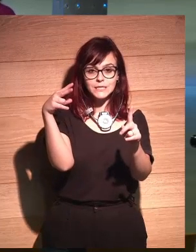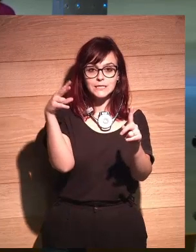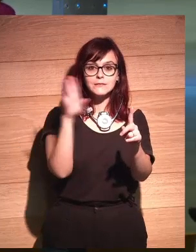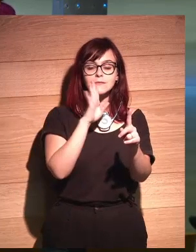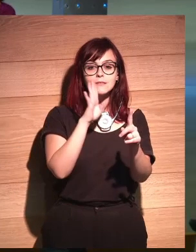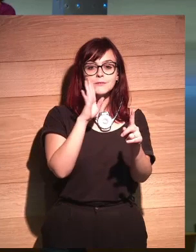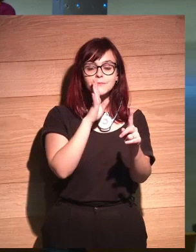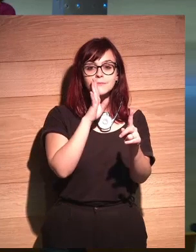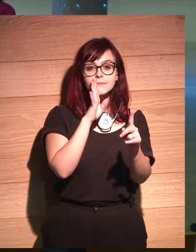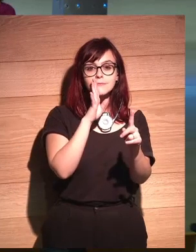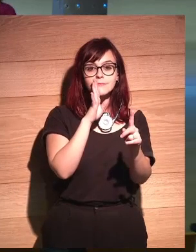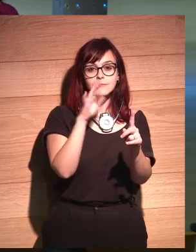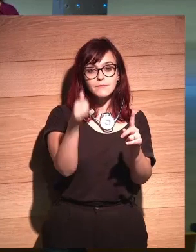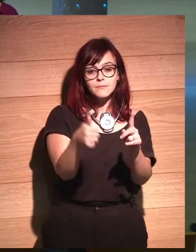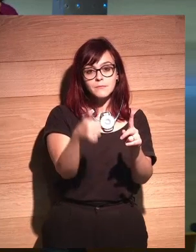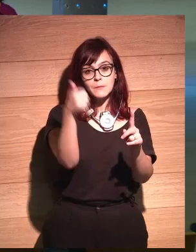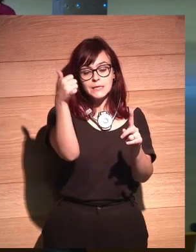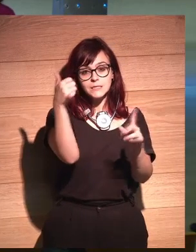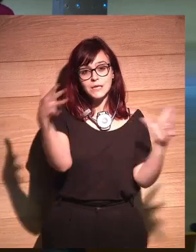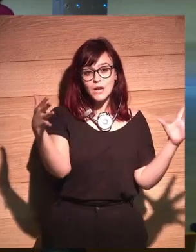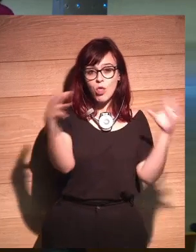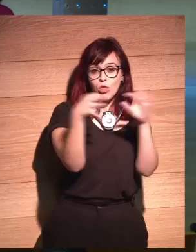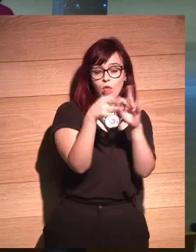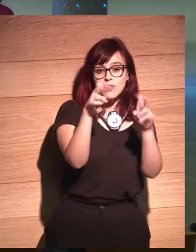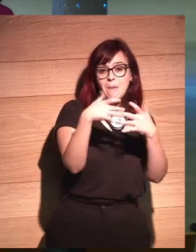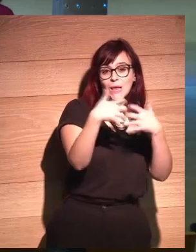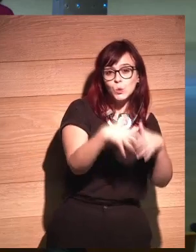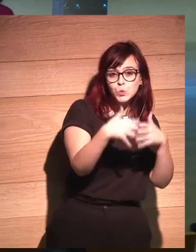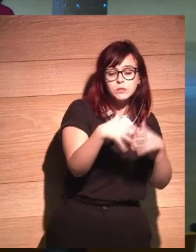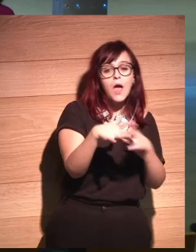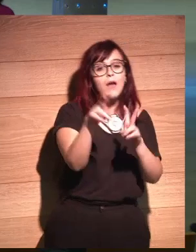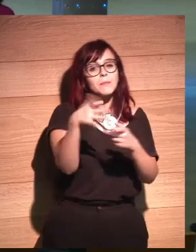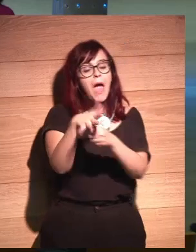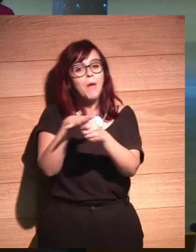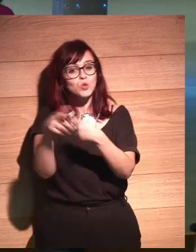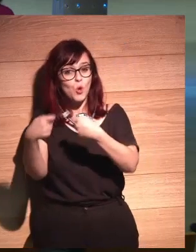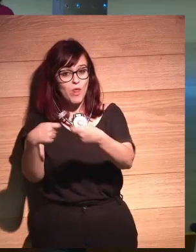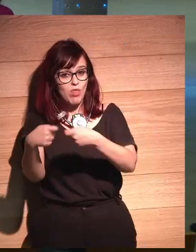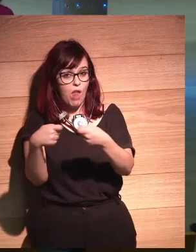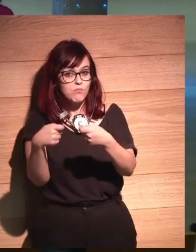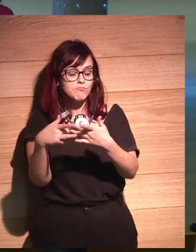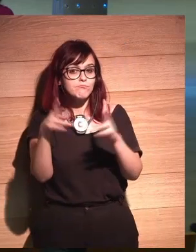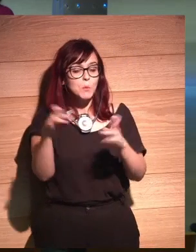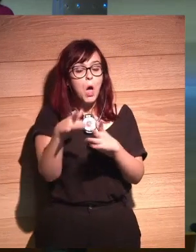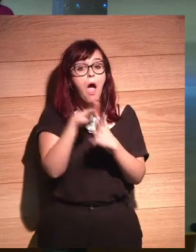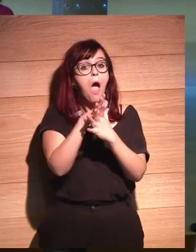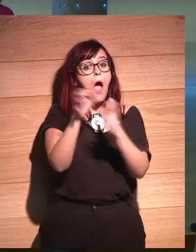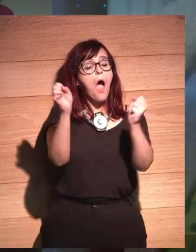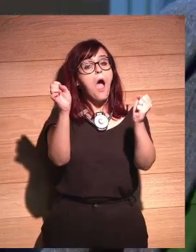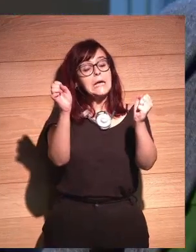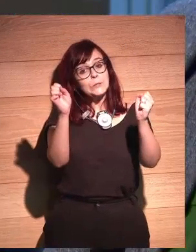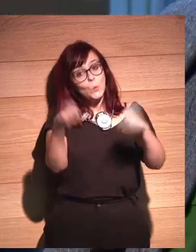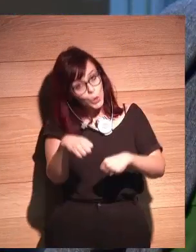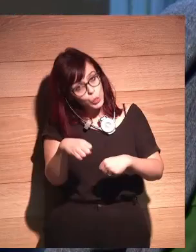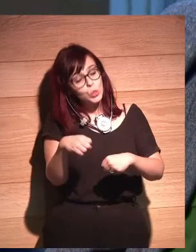commercial and the industrial side, and I completely agree that for people to change their behaviors, they